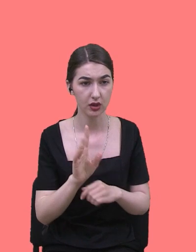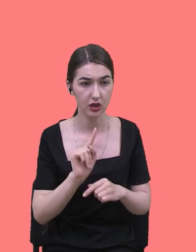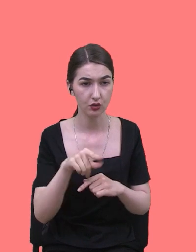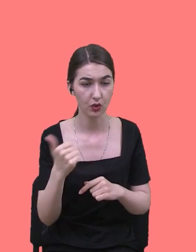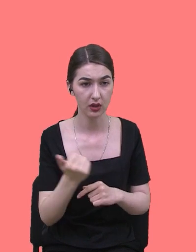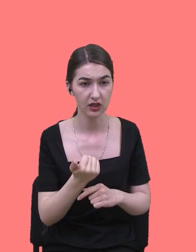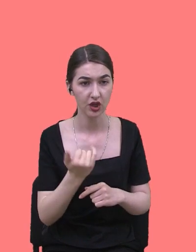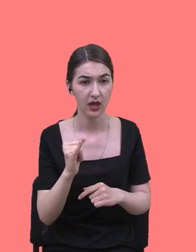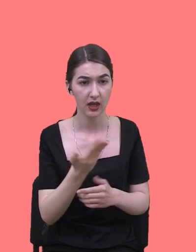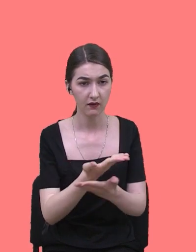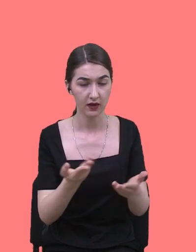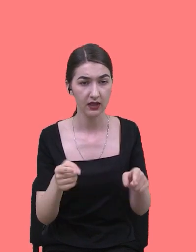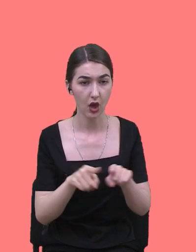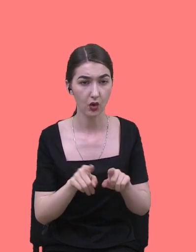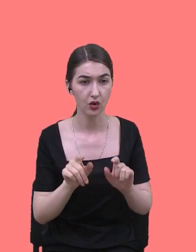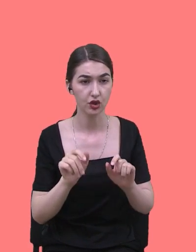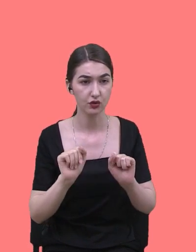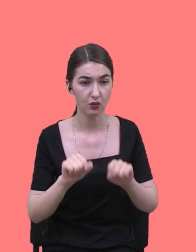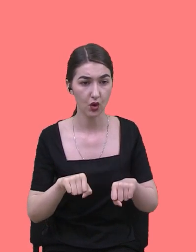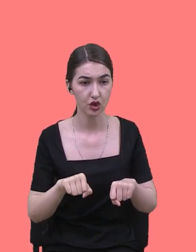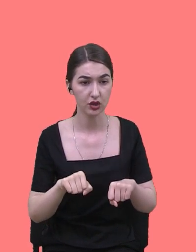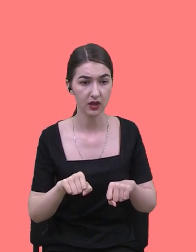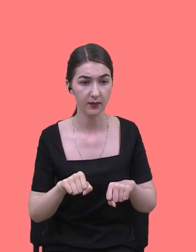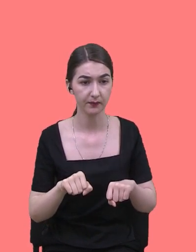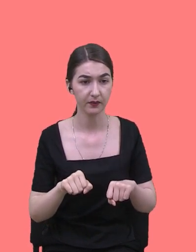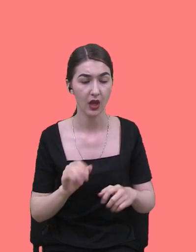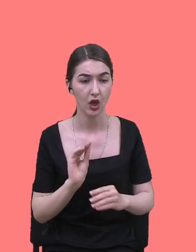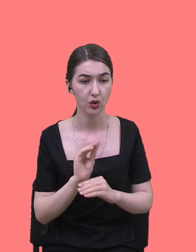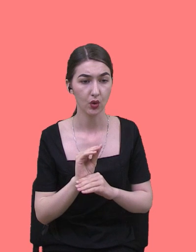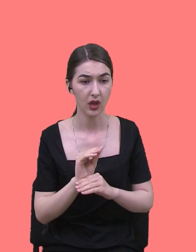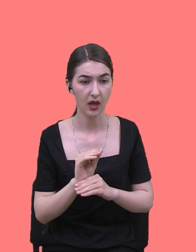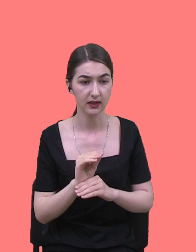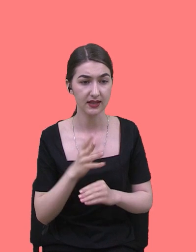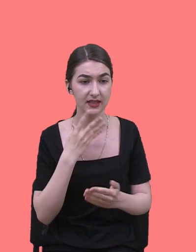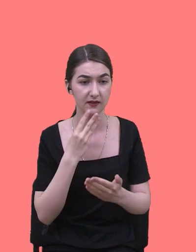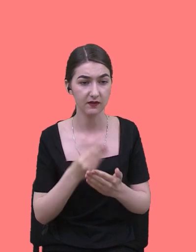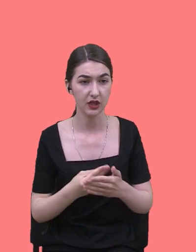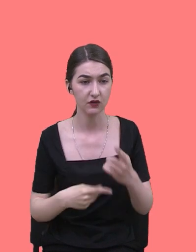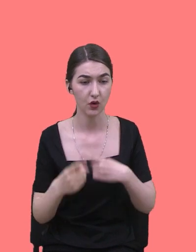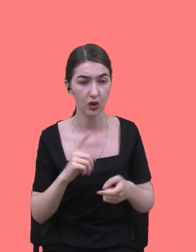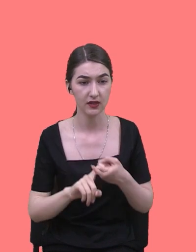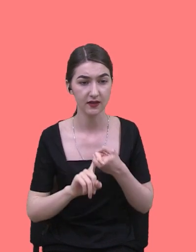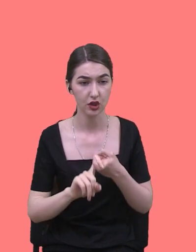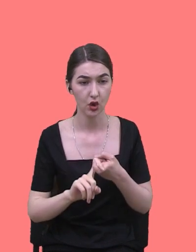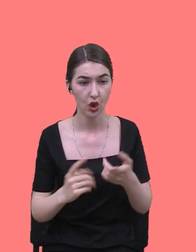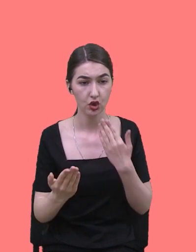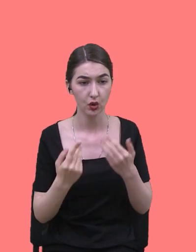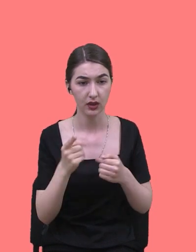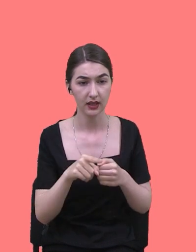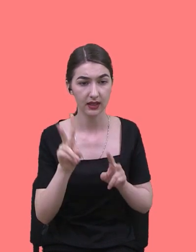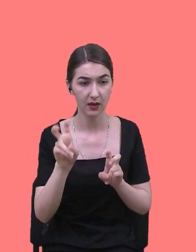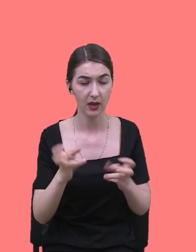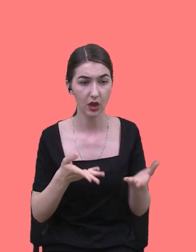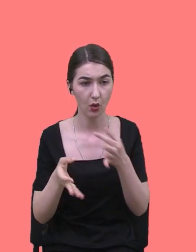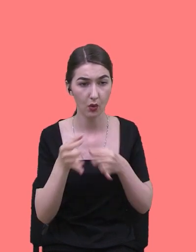that the challenges discussed today had not been adequately addressed and need more attention. That's also fine. We have room